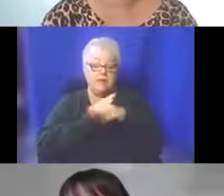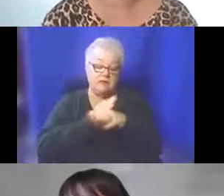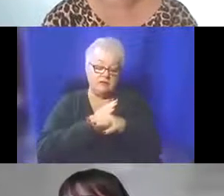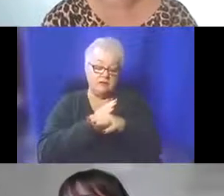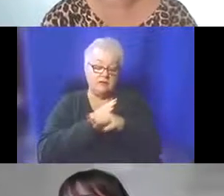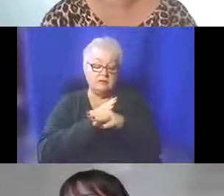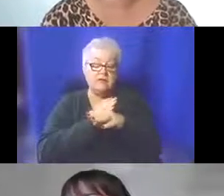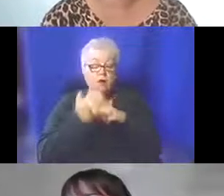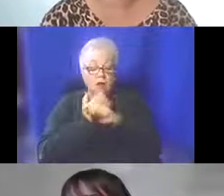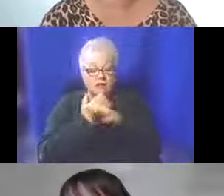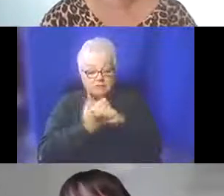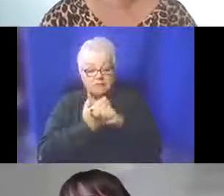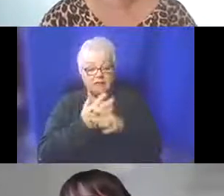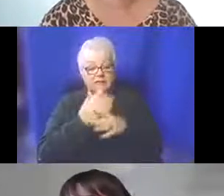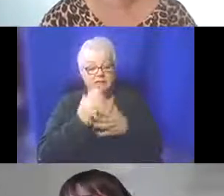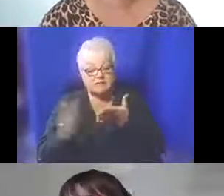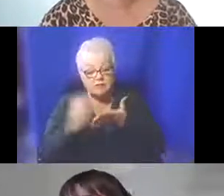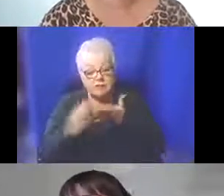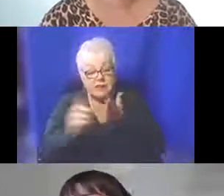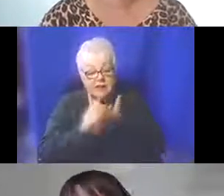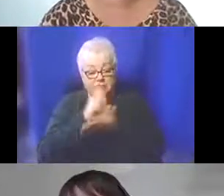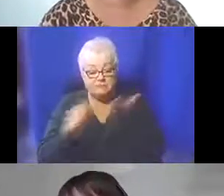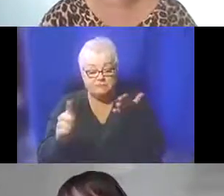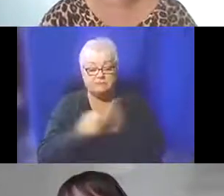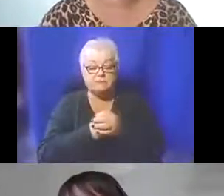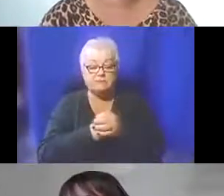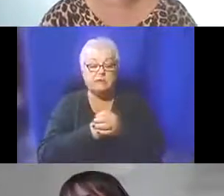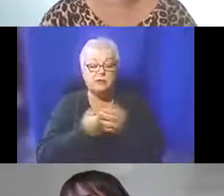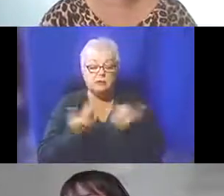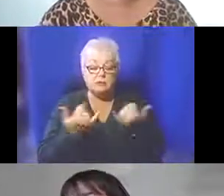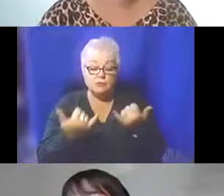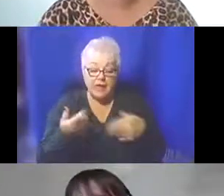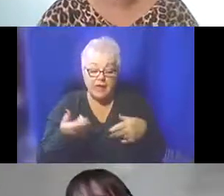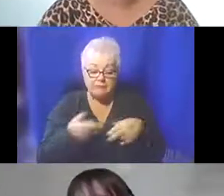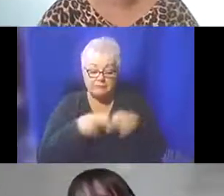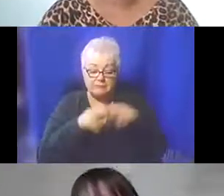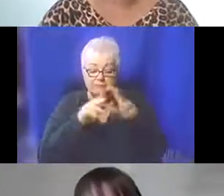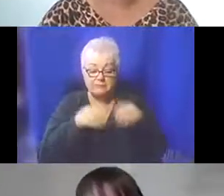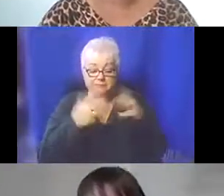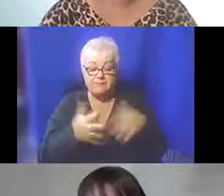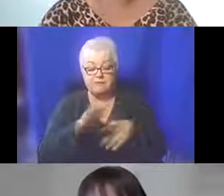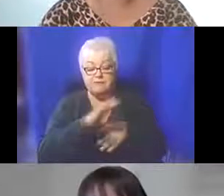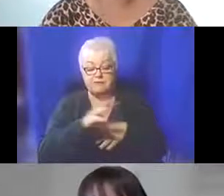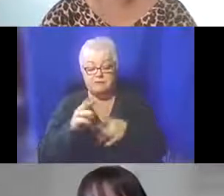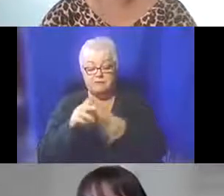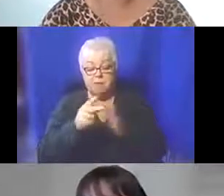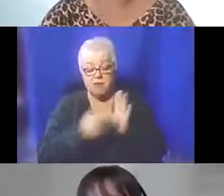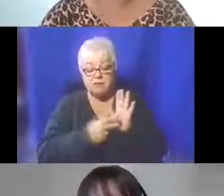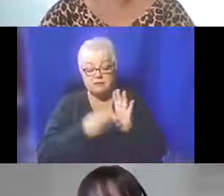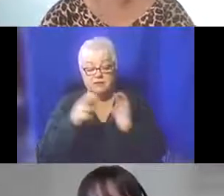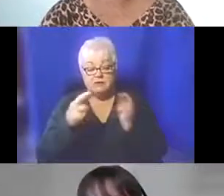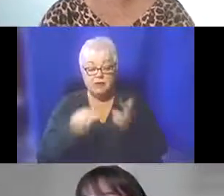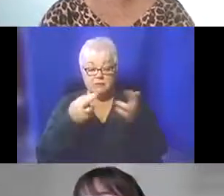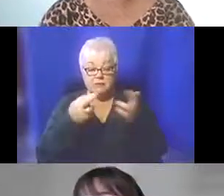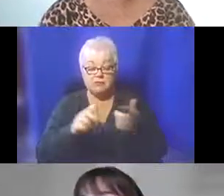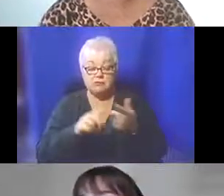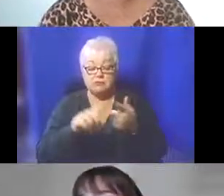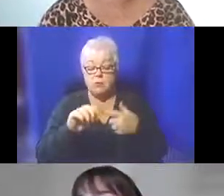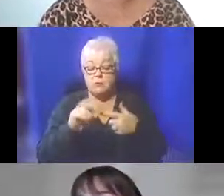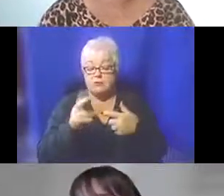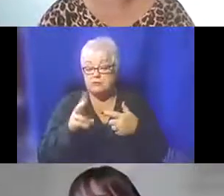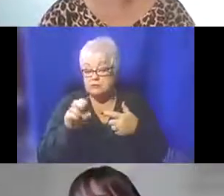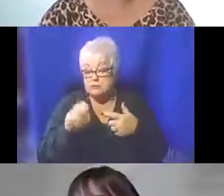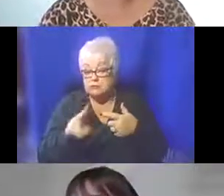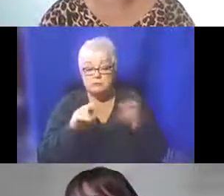discrimination. To date, the Rising Voices initiative has submitted 56 policy recommendations to OHSU to